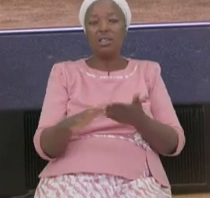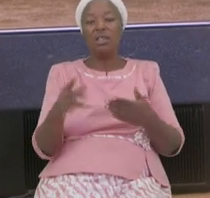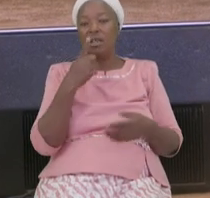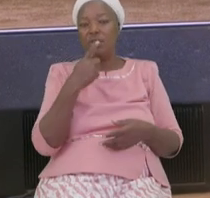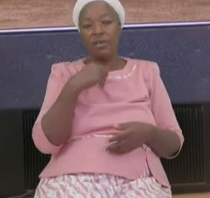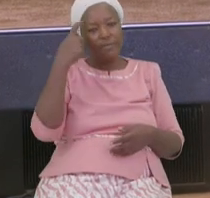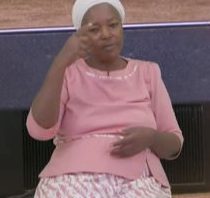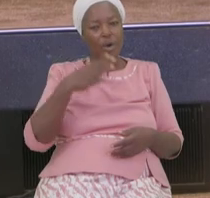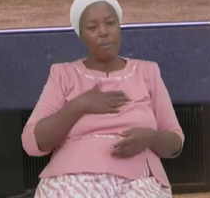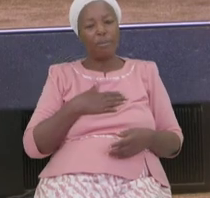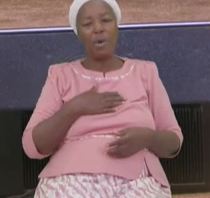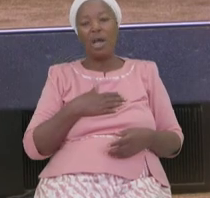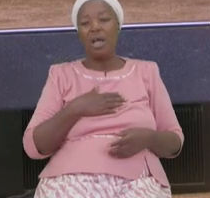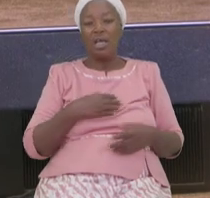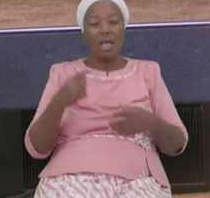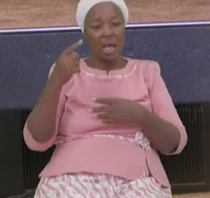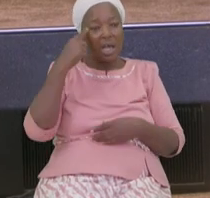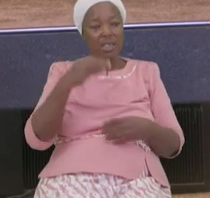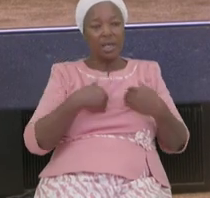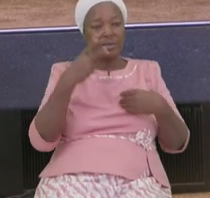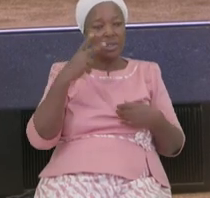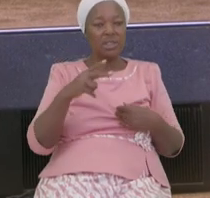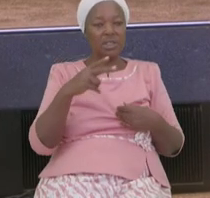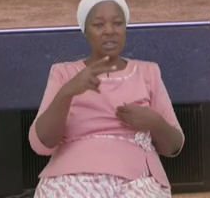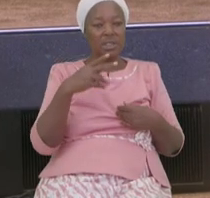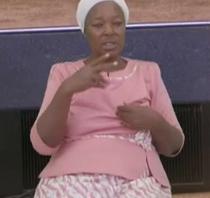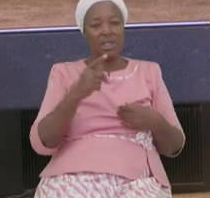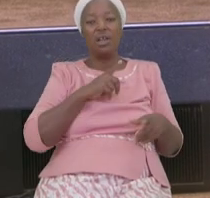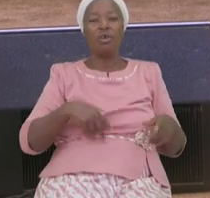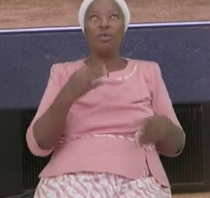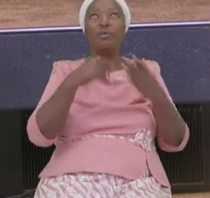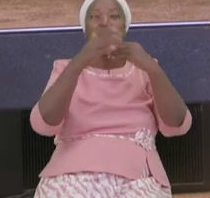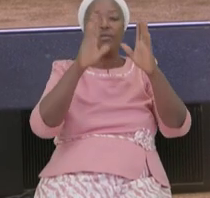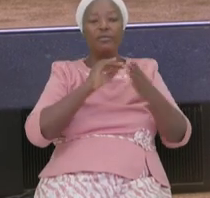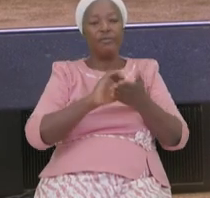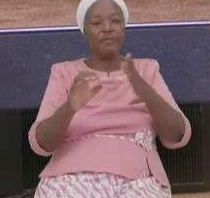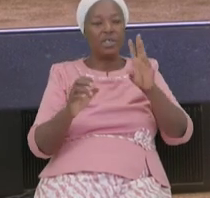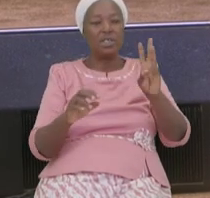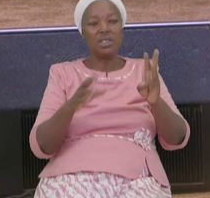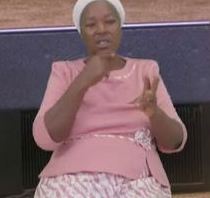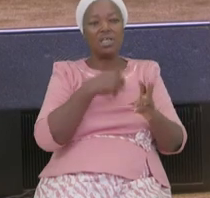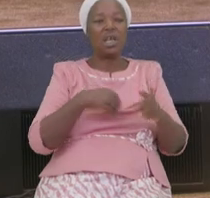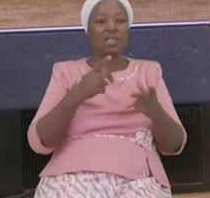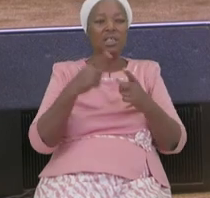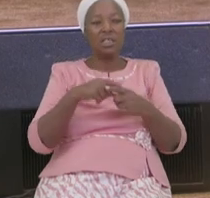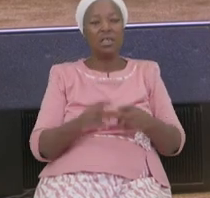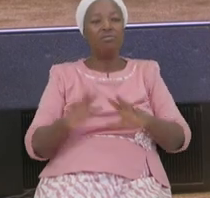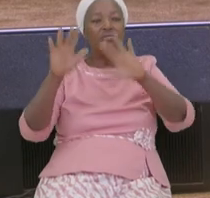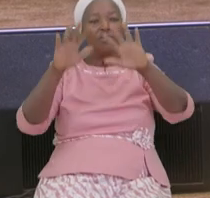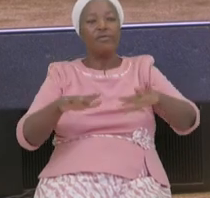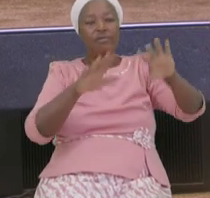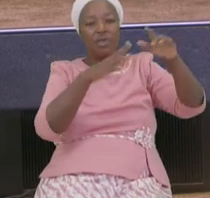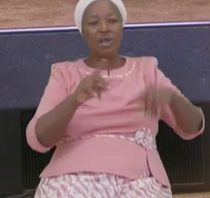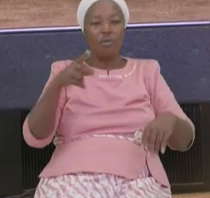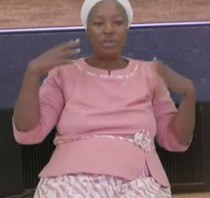seen the King, the Lord of hosts. And then in verse 6 it says, and then flew one of the seraphims unto